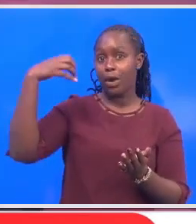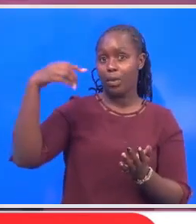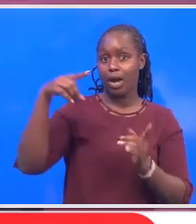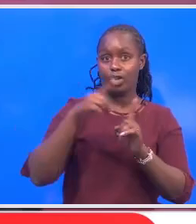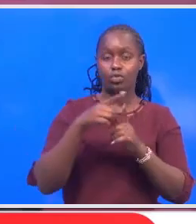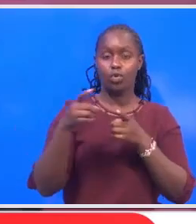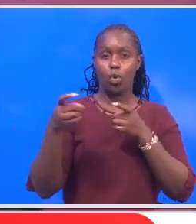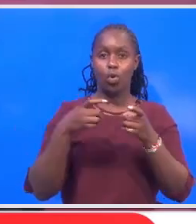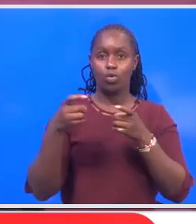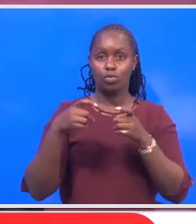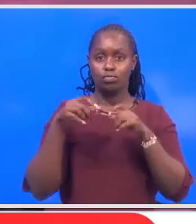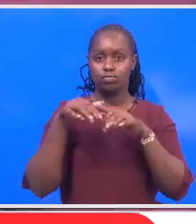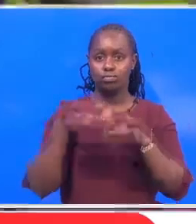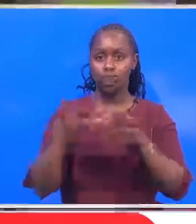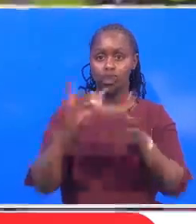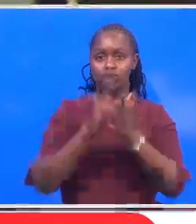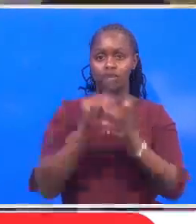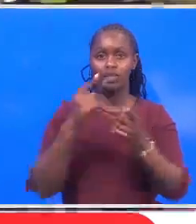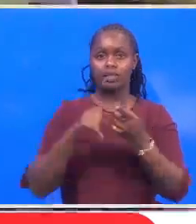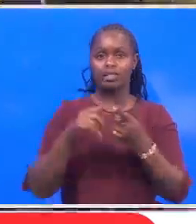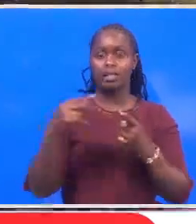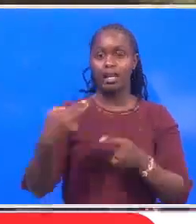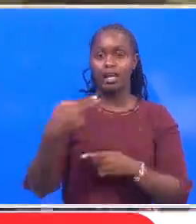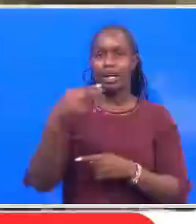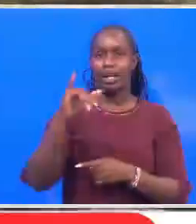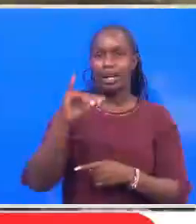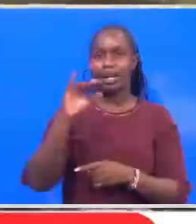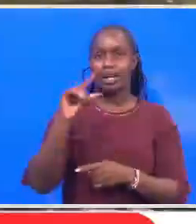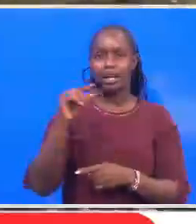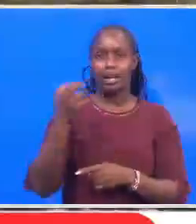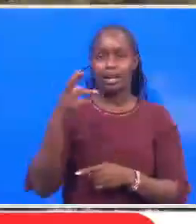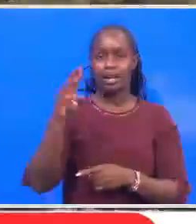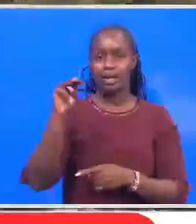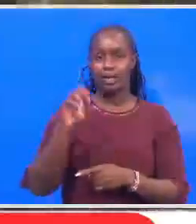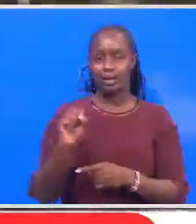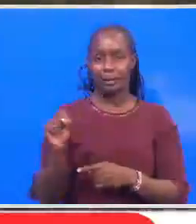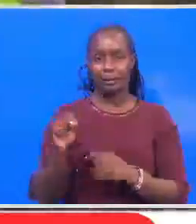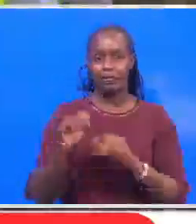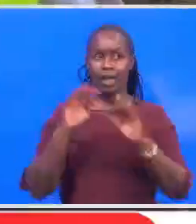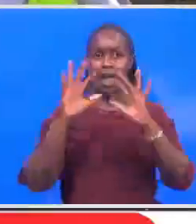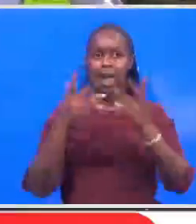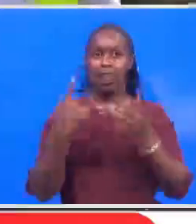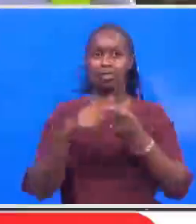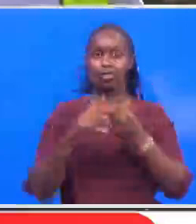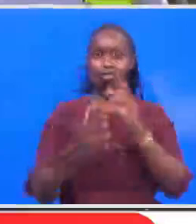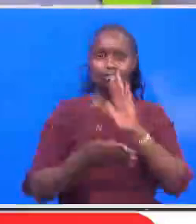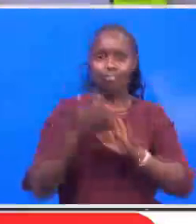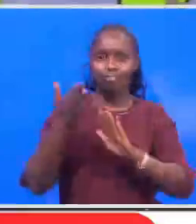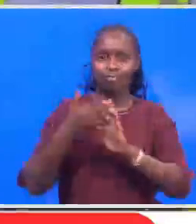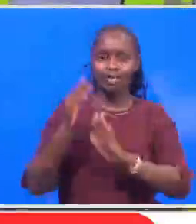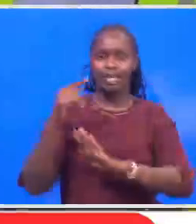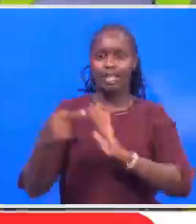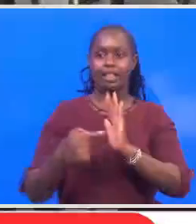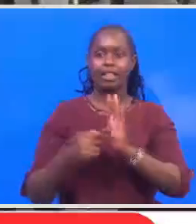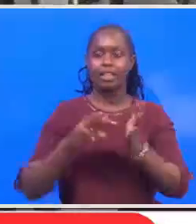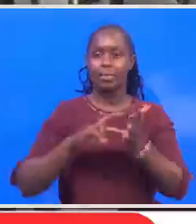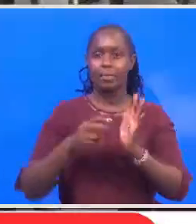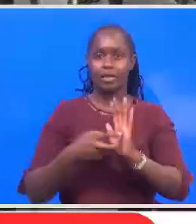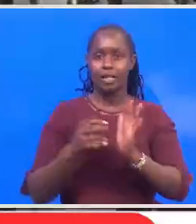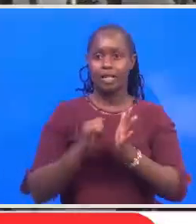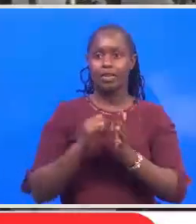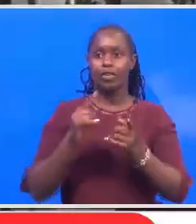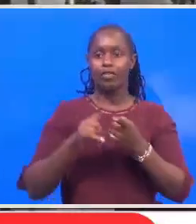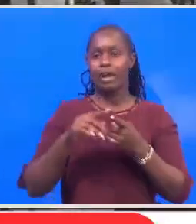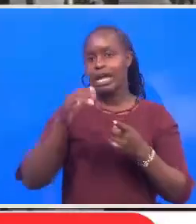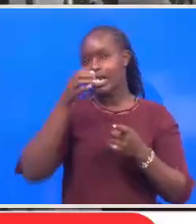flooding, is the High Grand Falls Dam. Now, the frenzy to fast-track these projects is in sharp contrast of the